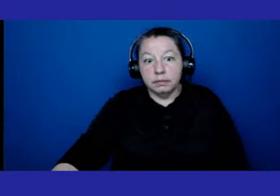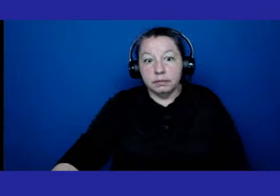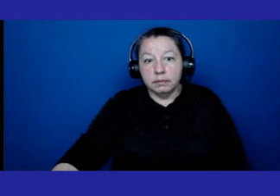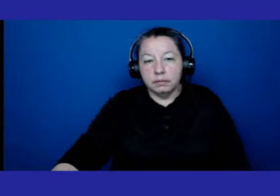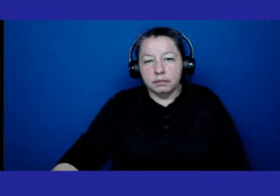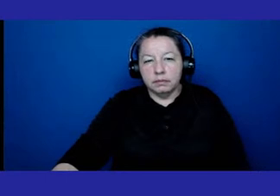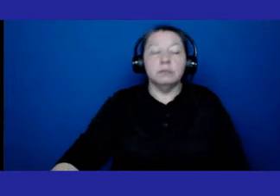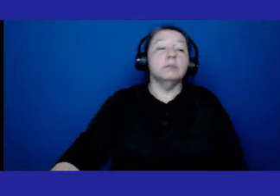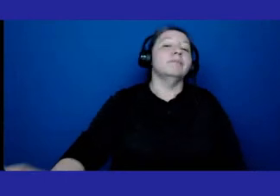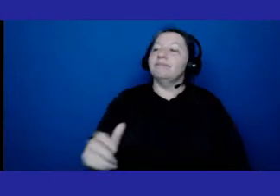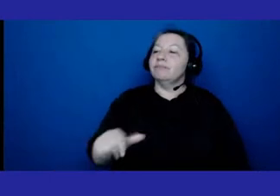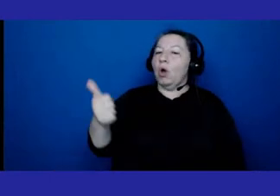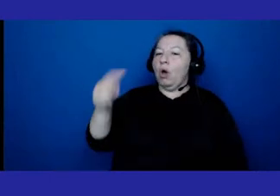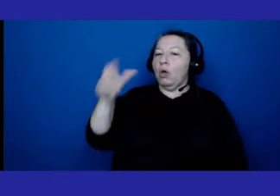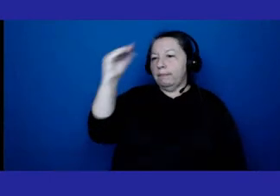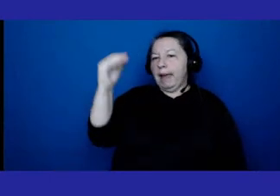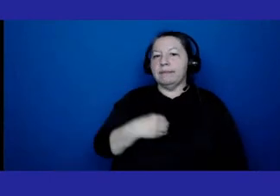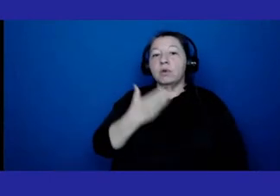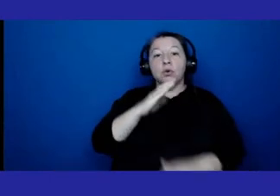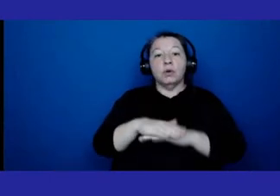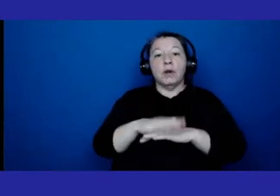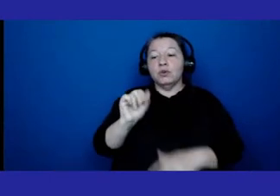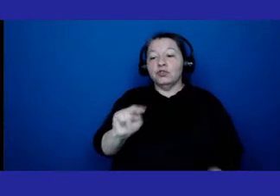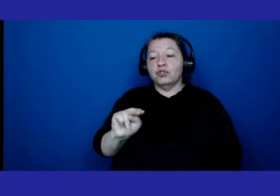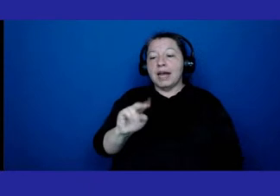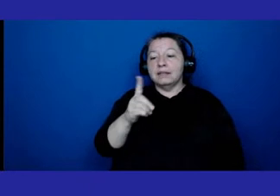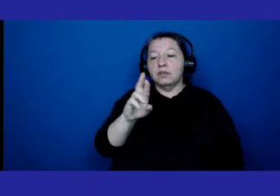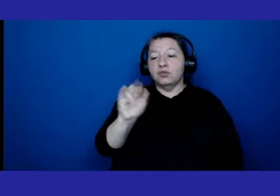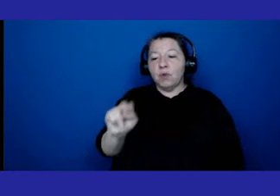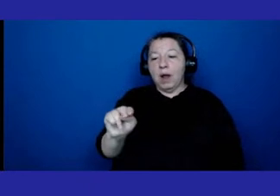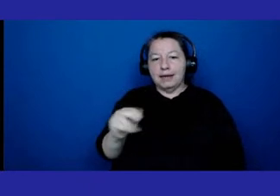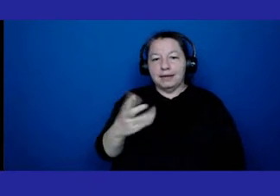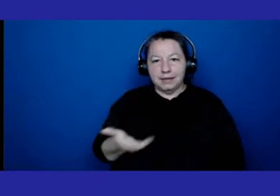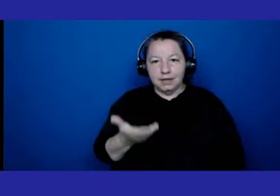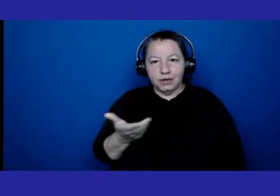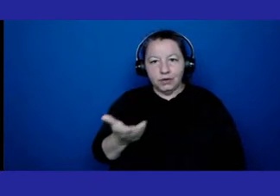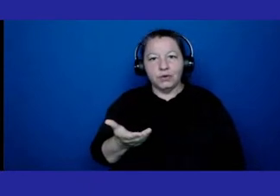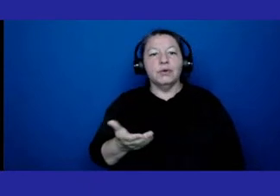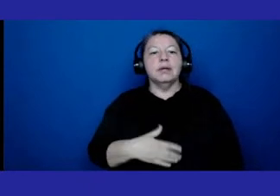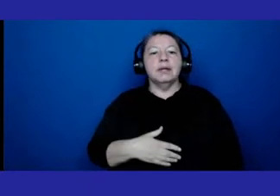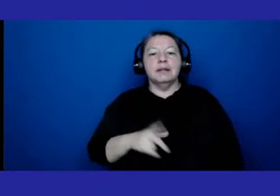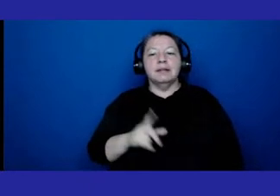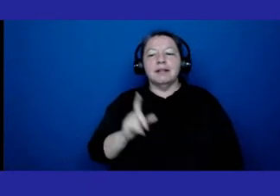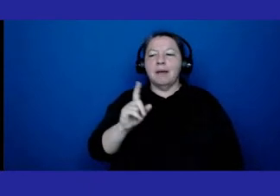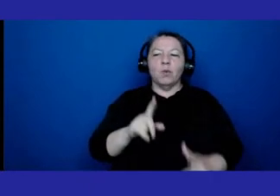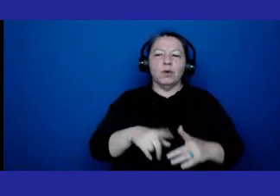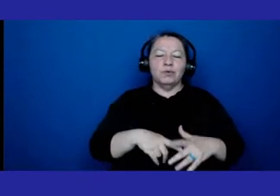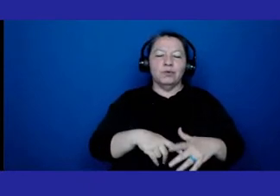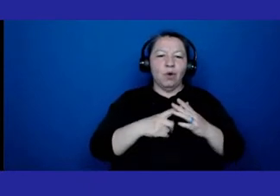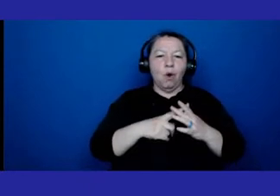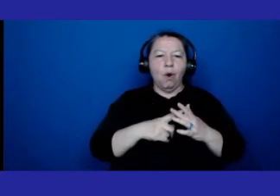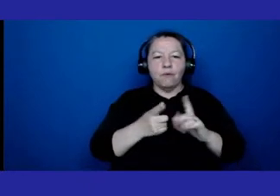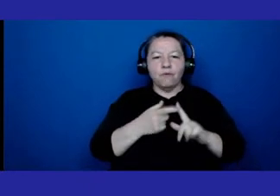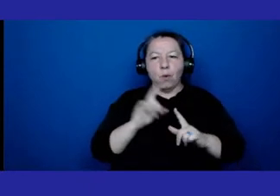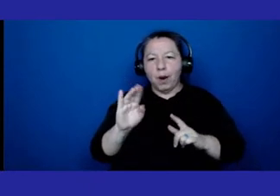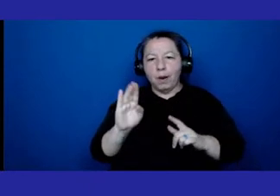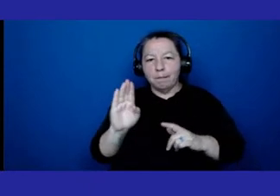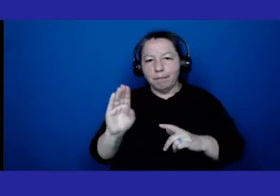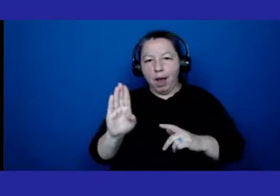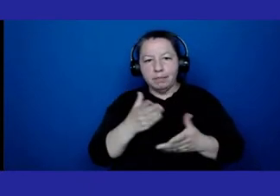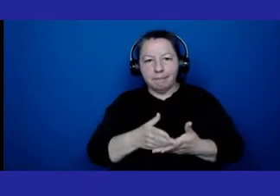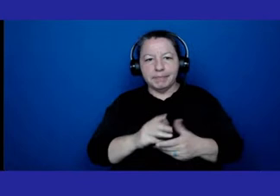Good afternoon, everyone. Jason Dryden here, and I'll just pick up from where Bob left off. So here we're looking